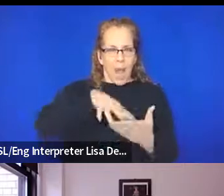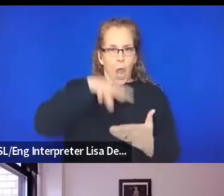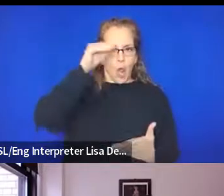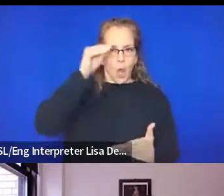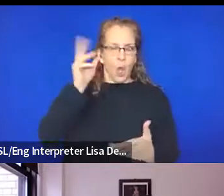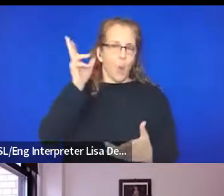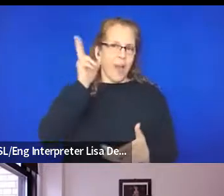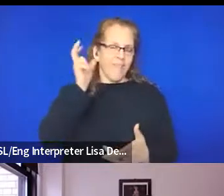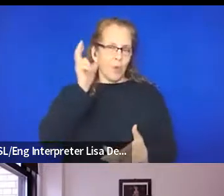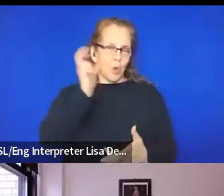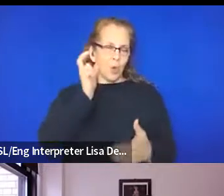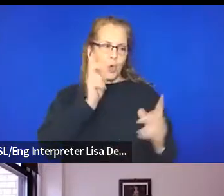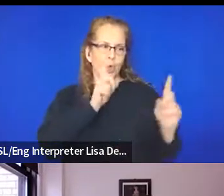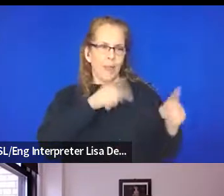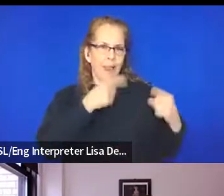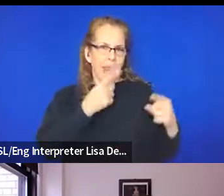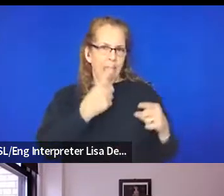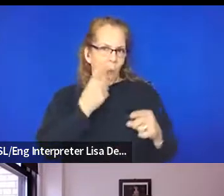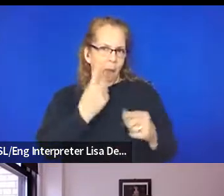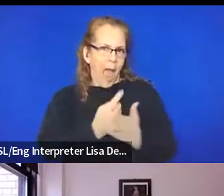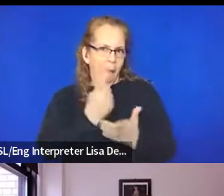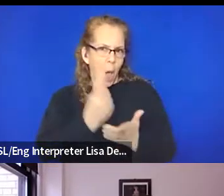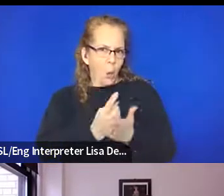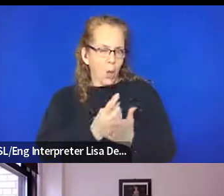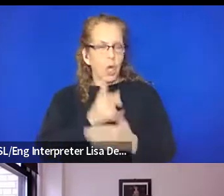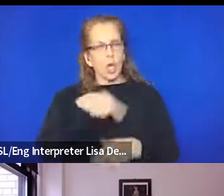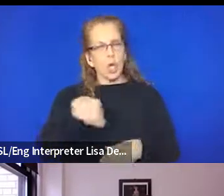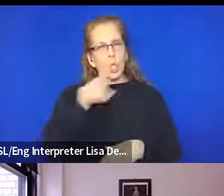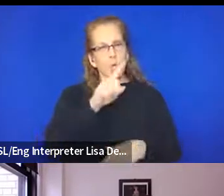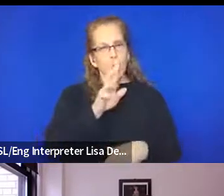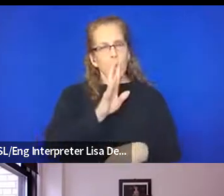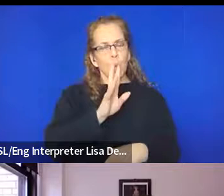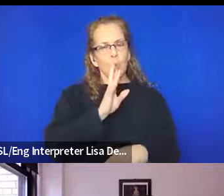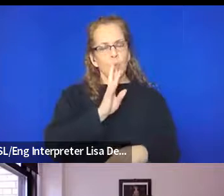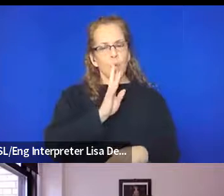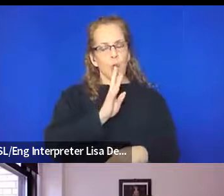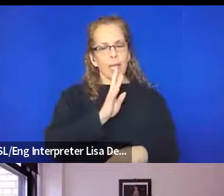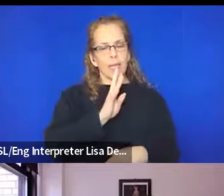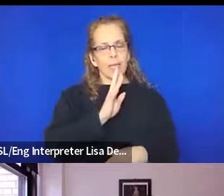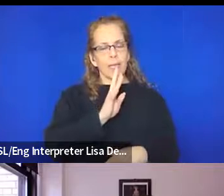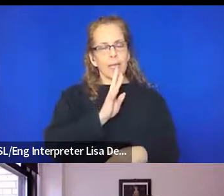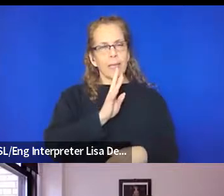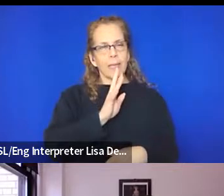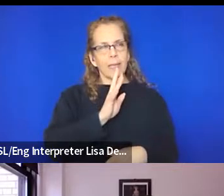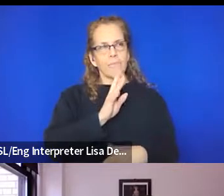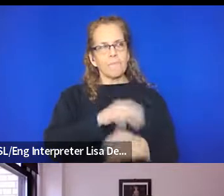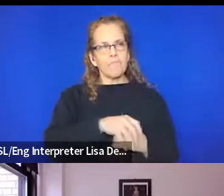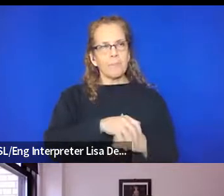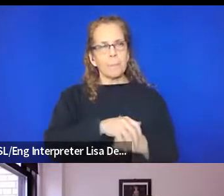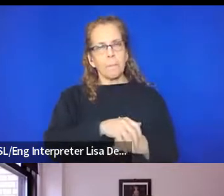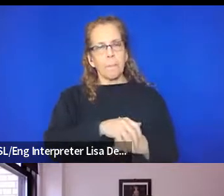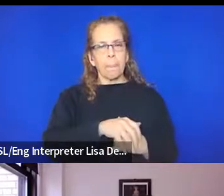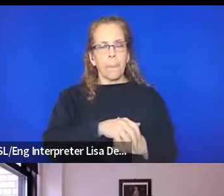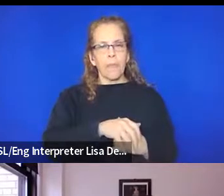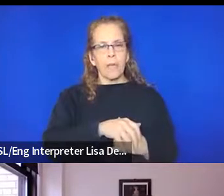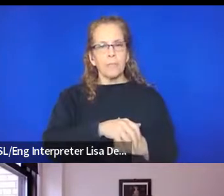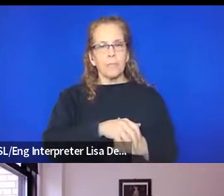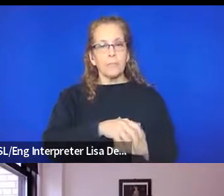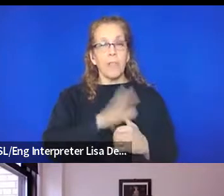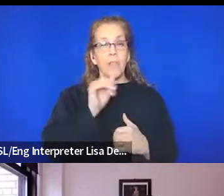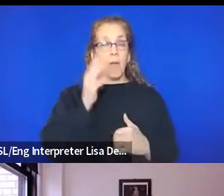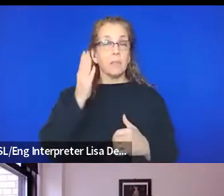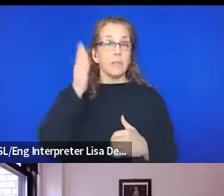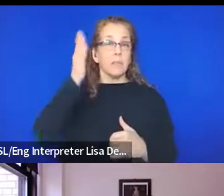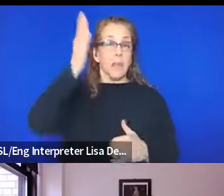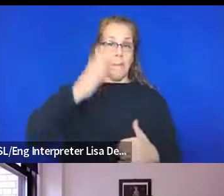or so, because it seems like you guys are talking to a place where maybe that I hope maybe I'll be in 5 or 6